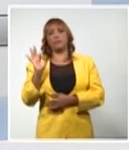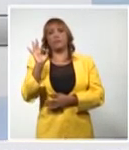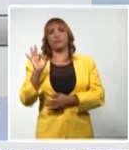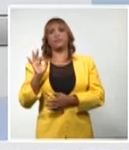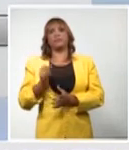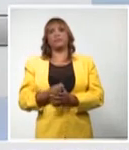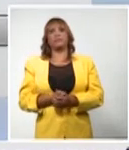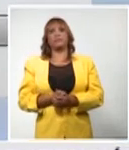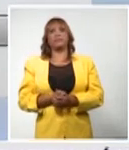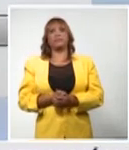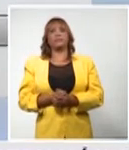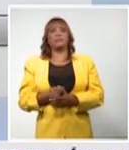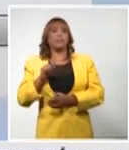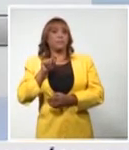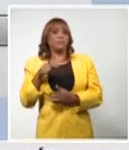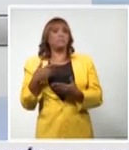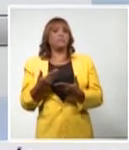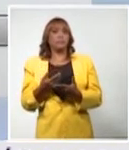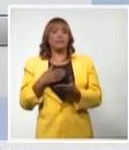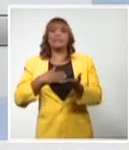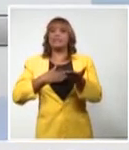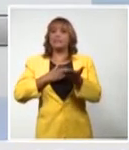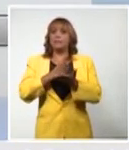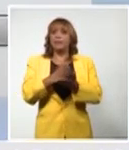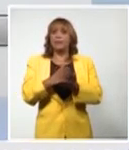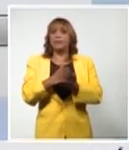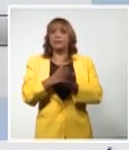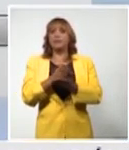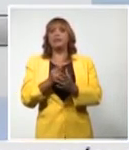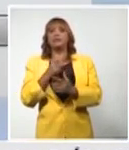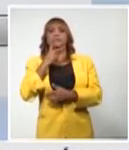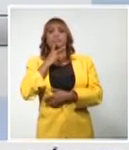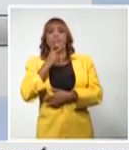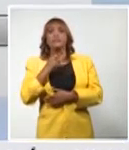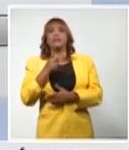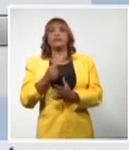359,738 and a mortality rate of 3.79%.